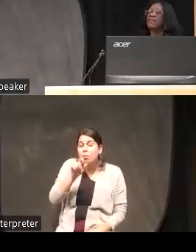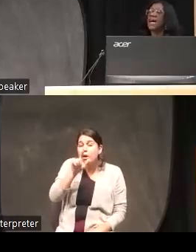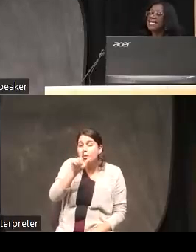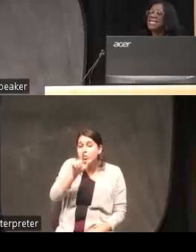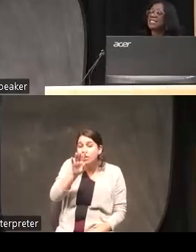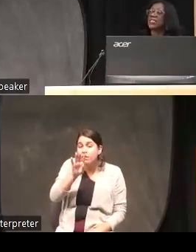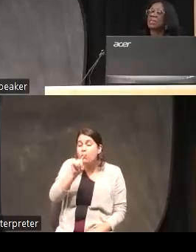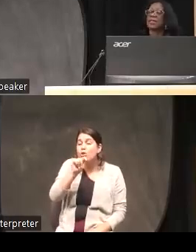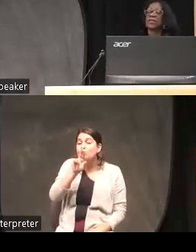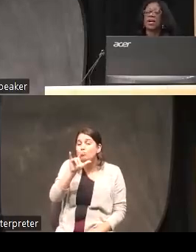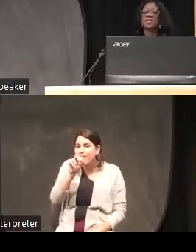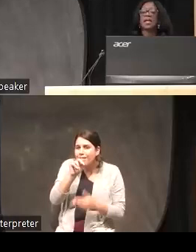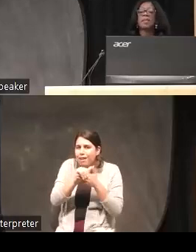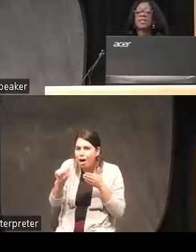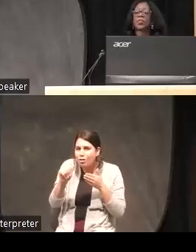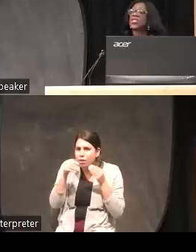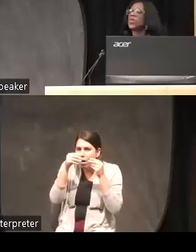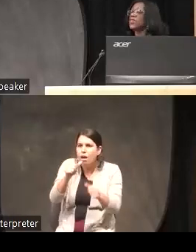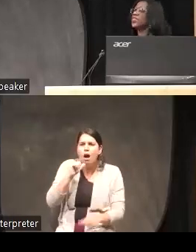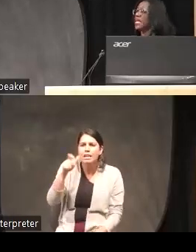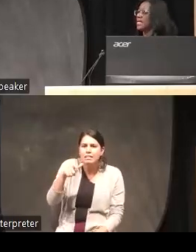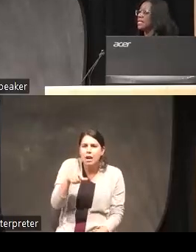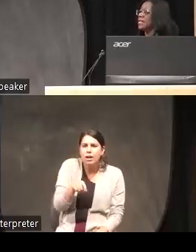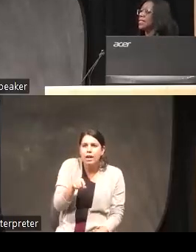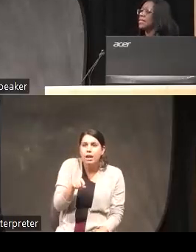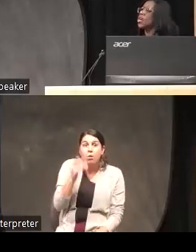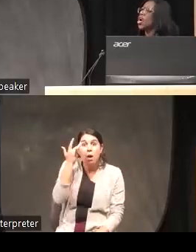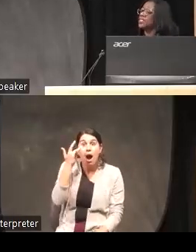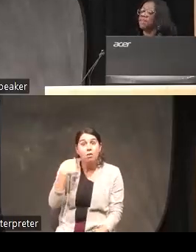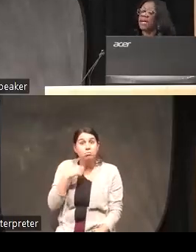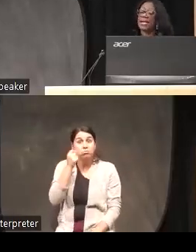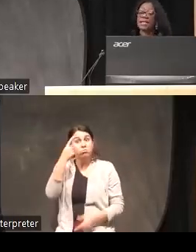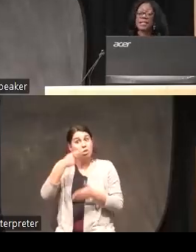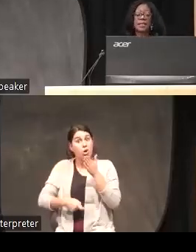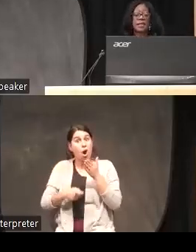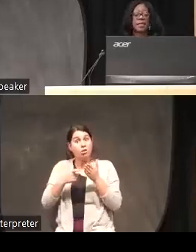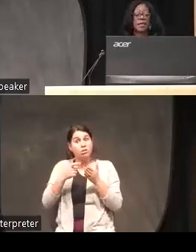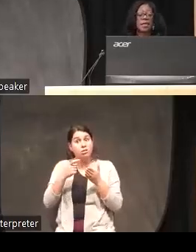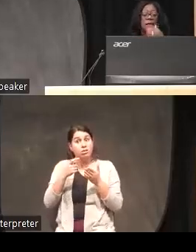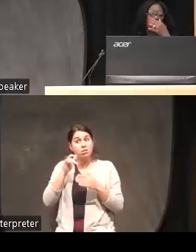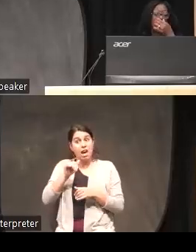of unnecessary medical costs because we don't understand the cost of bias.